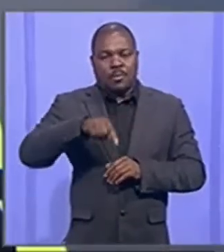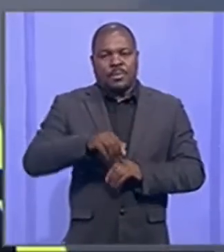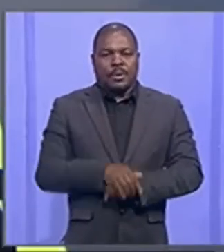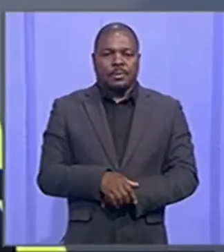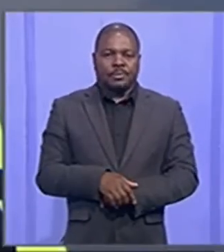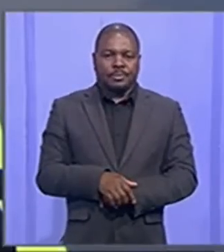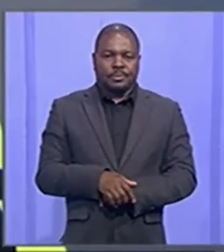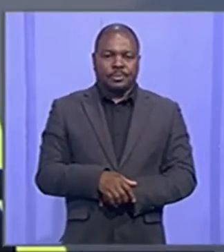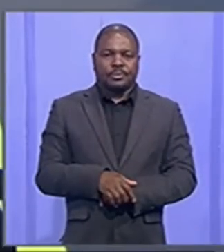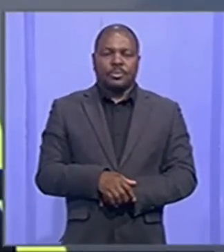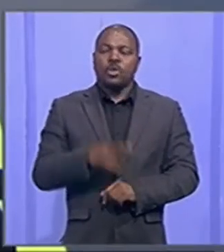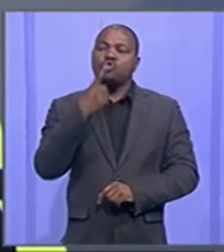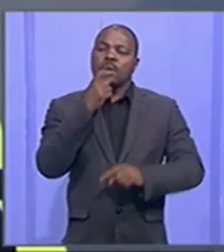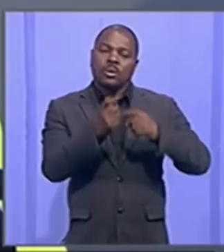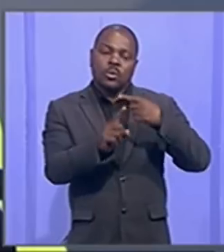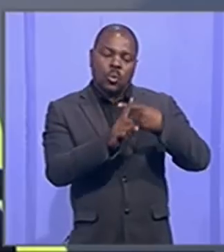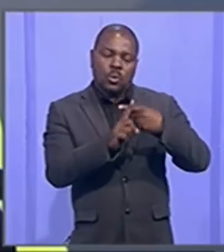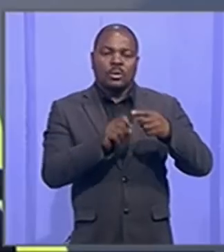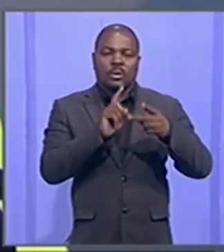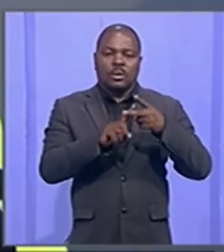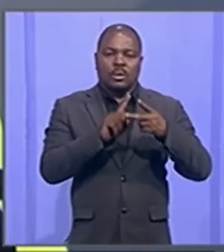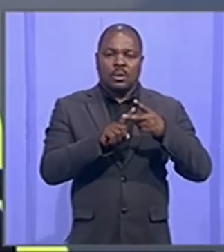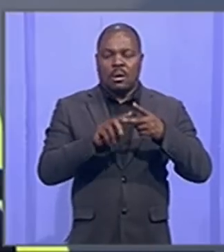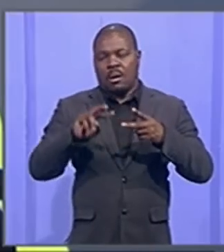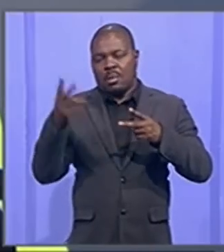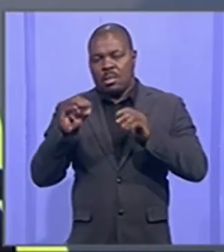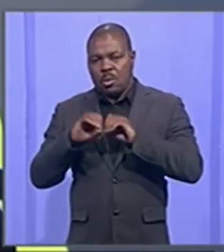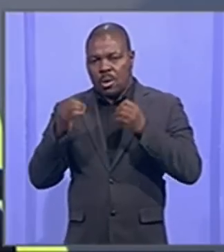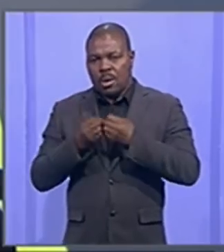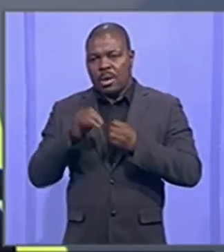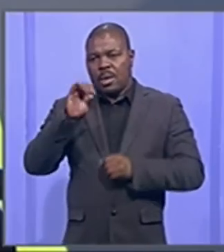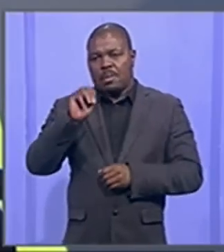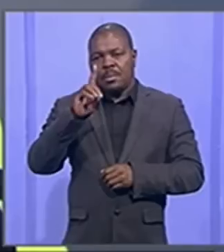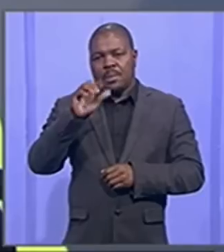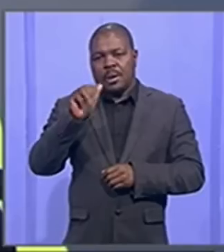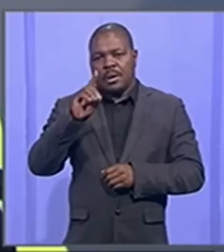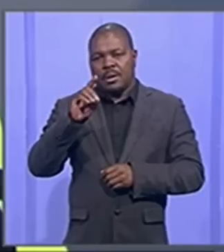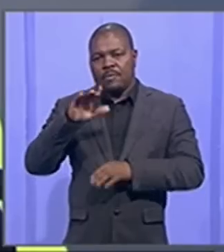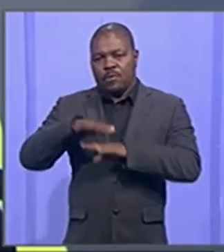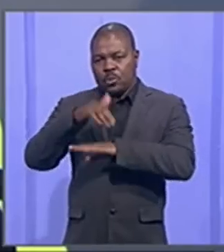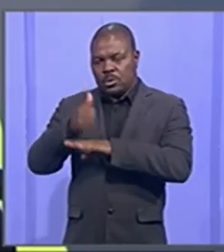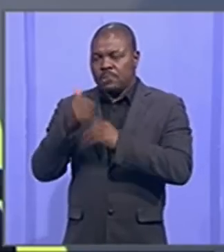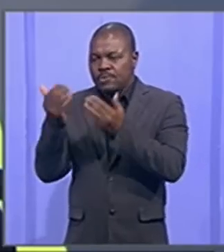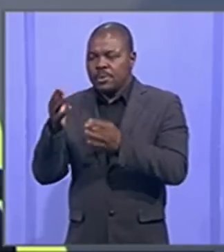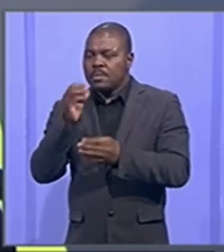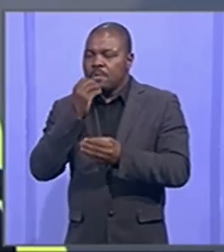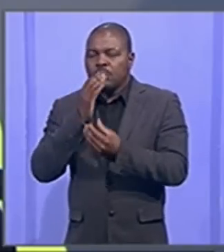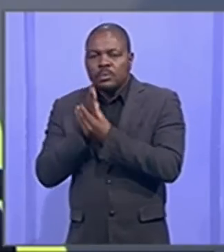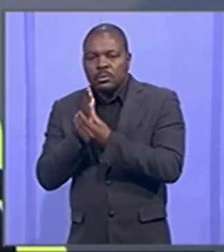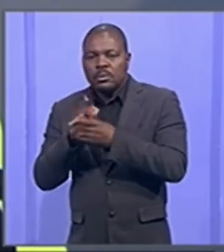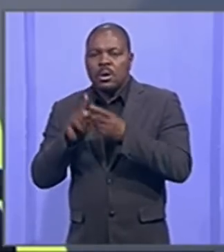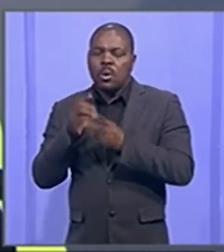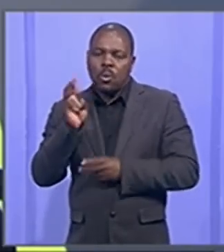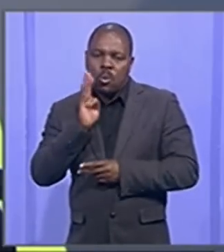Organizations like the Red Cross and Al Imdad Foundation are providing sandwiches, water, and hot meal